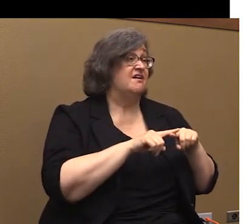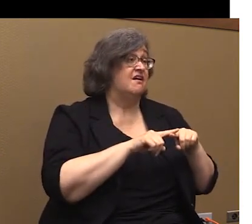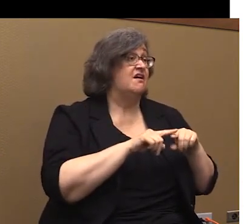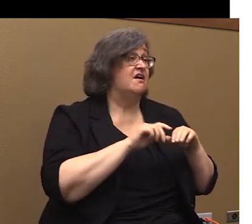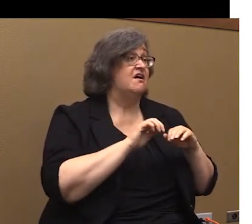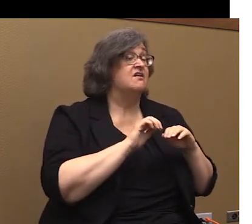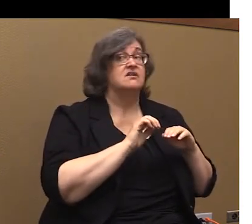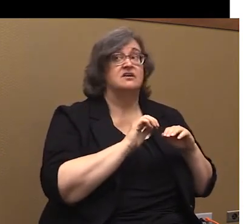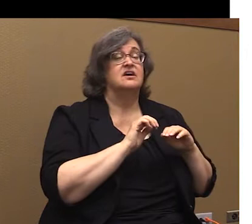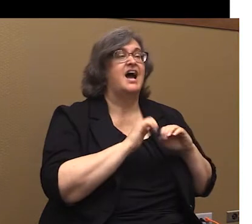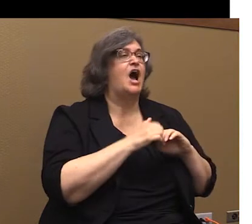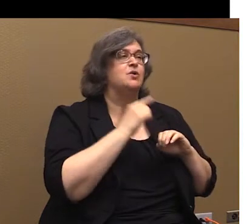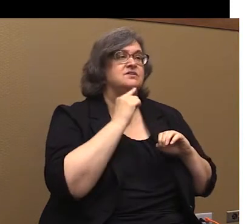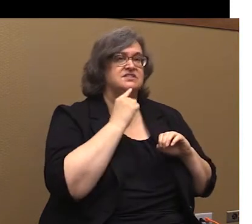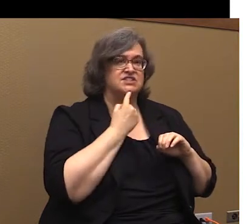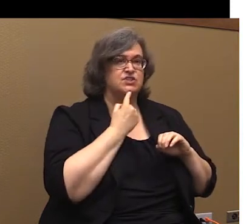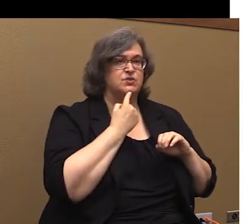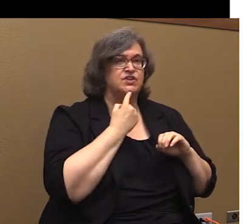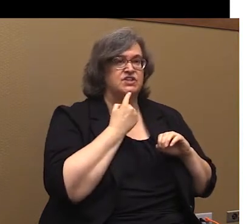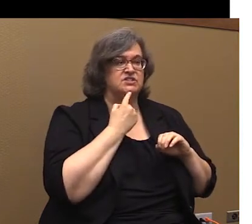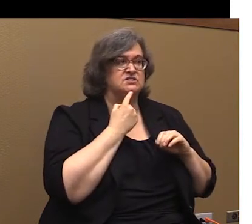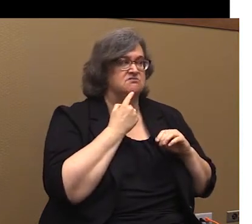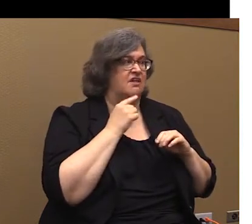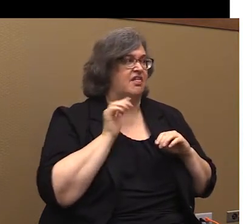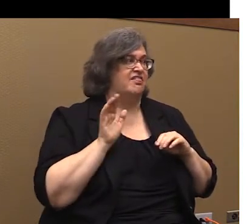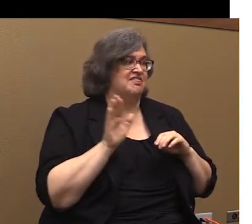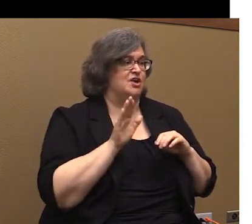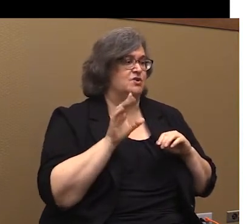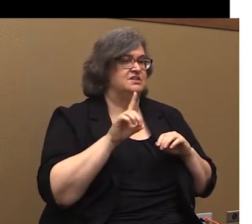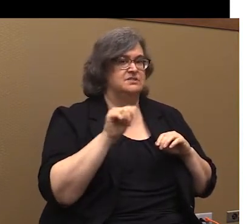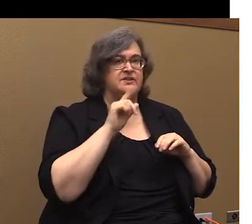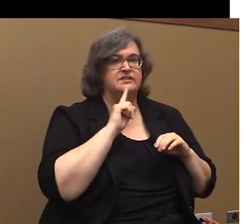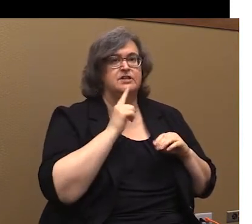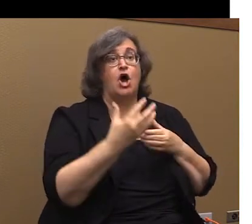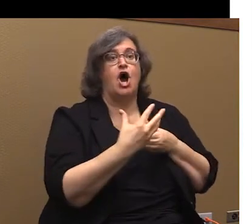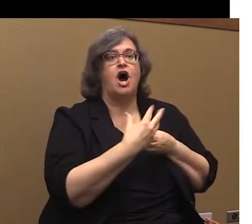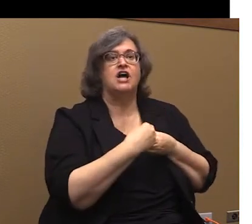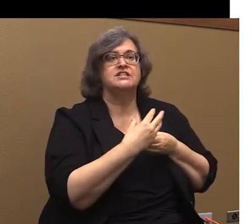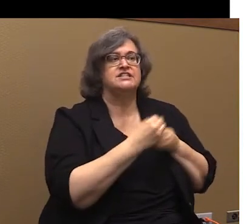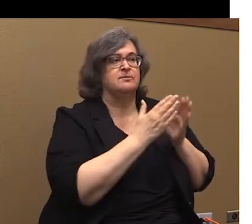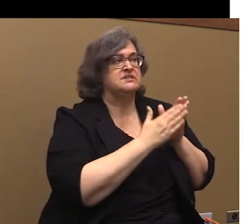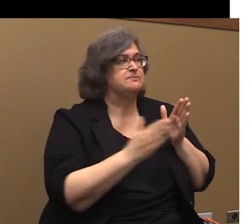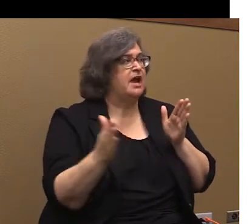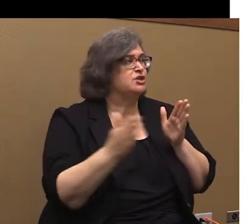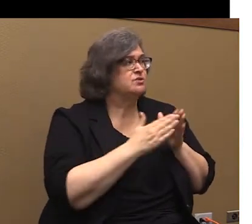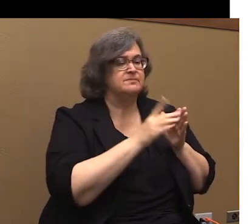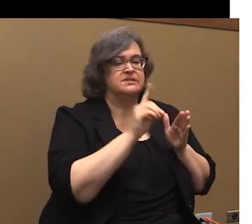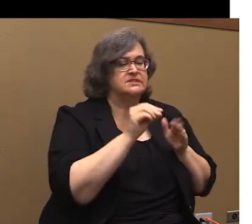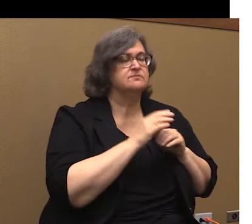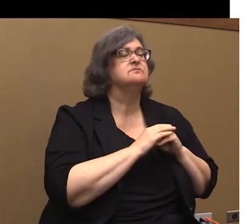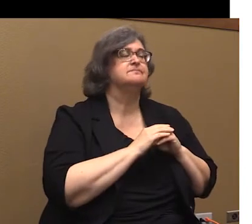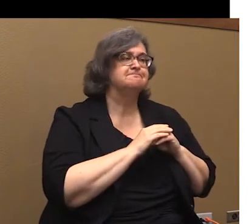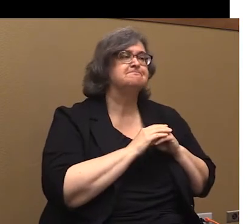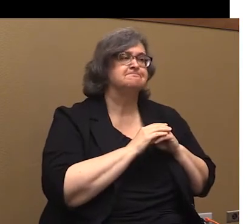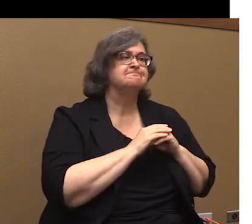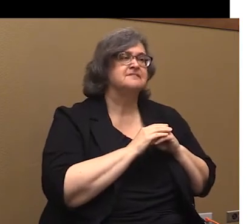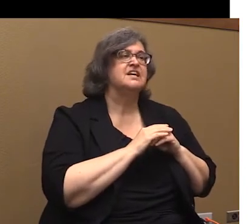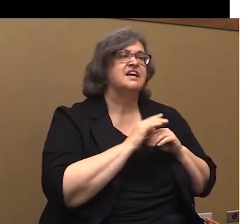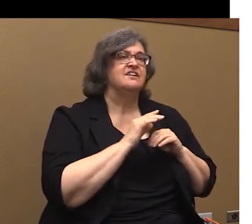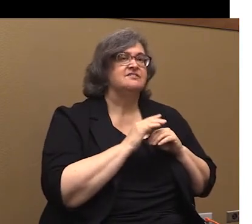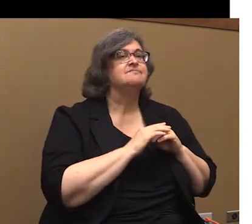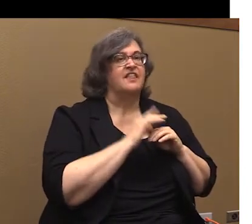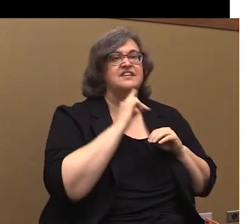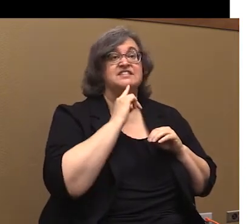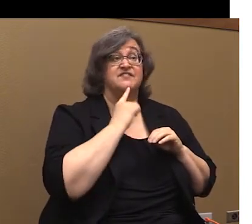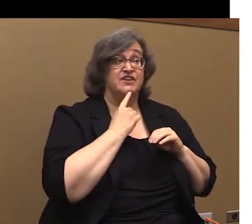of mind. And depending on the degree of any of these disabilities, autism spectrum